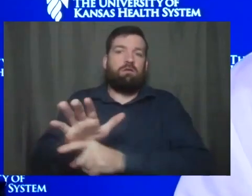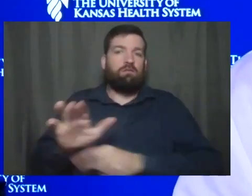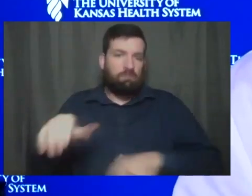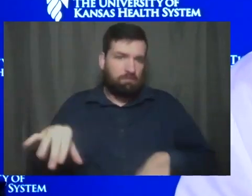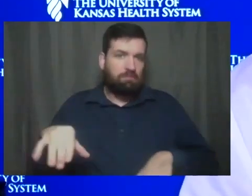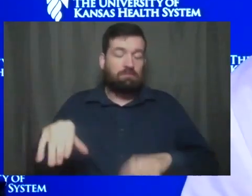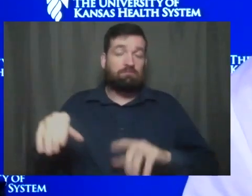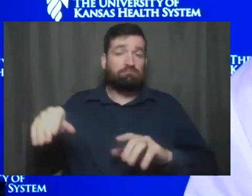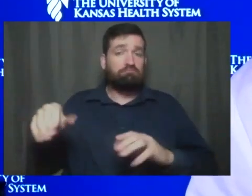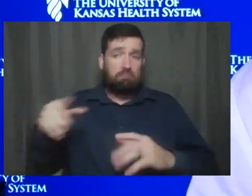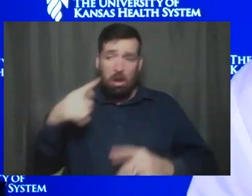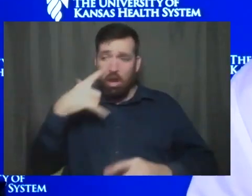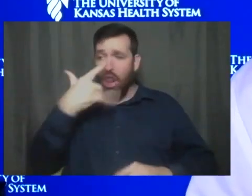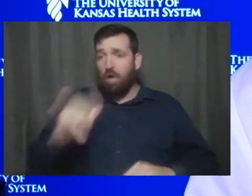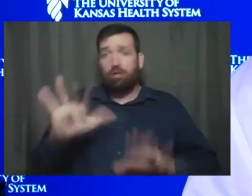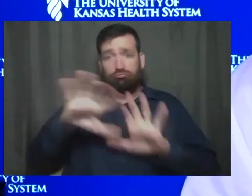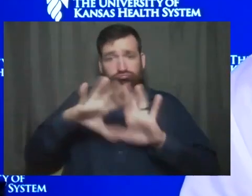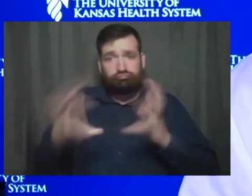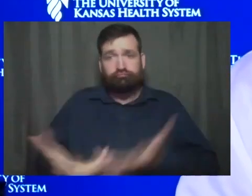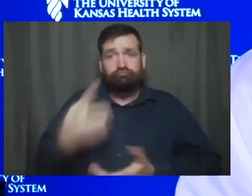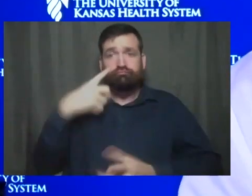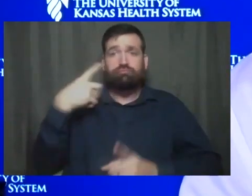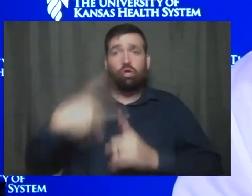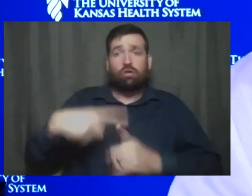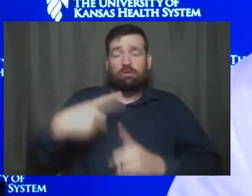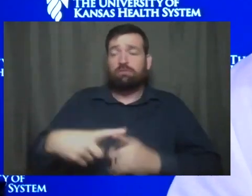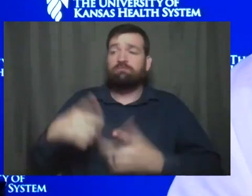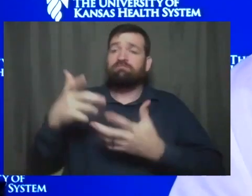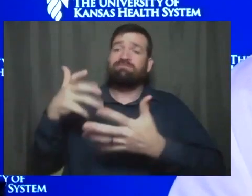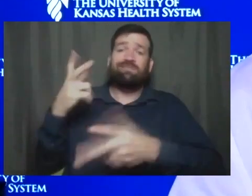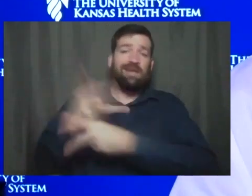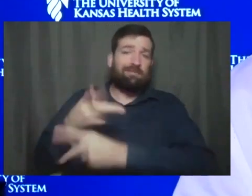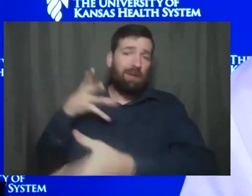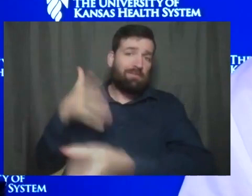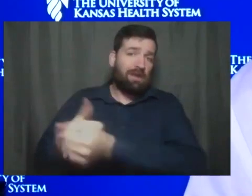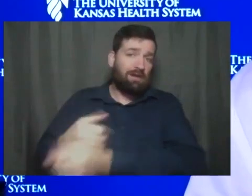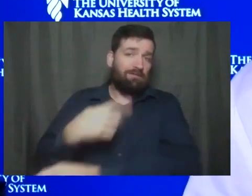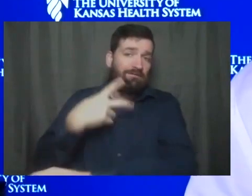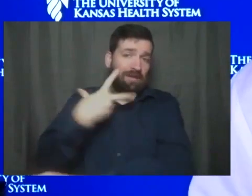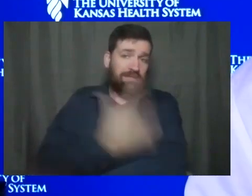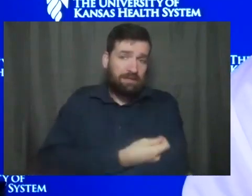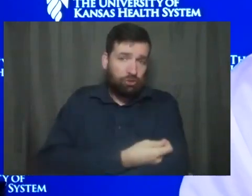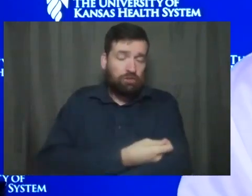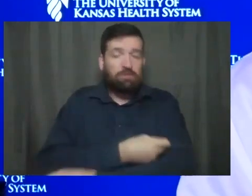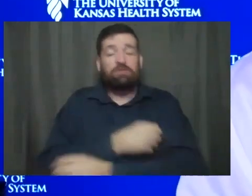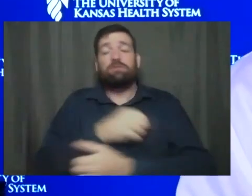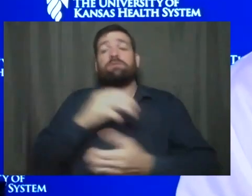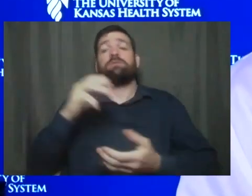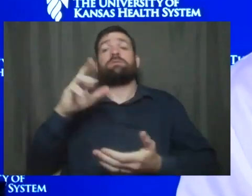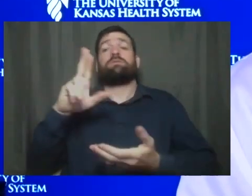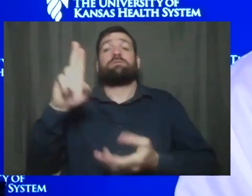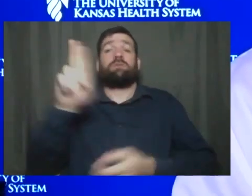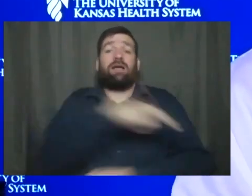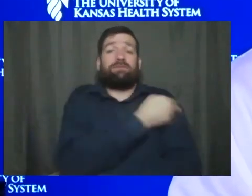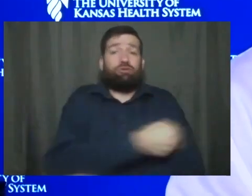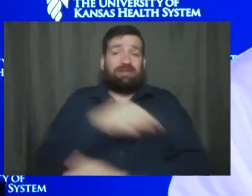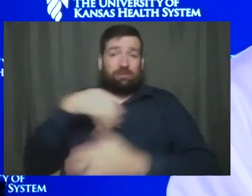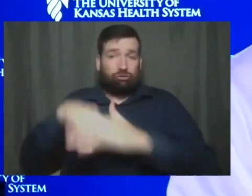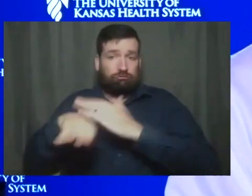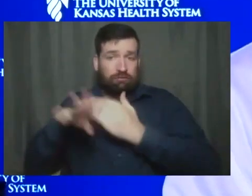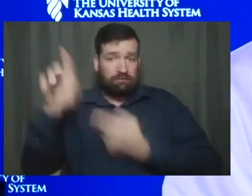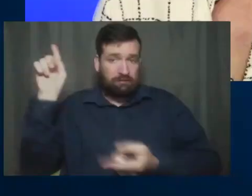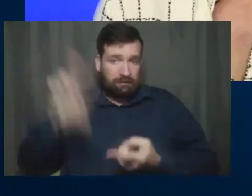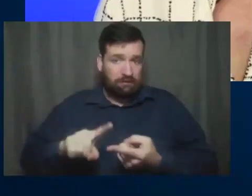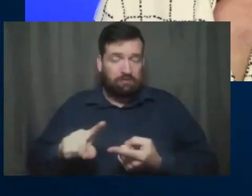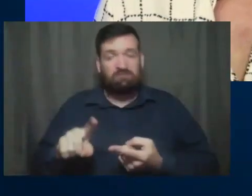continue to get up to date with vaccinations and continue to keep hospitalizations down, we'll be in a good place for the next foreseeable